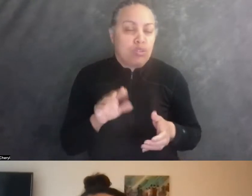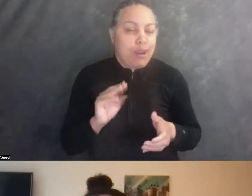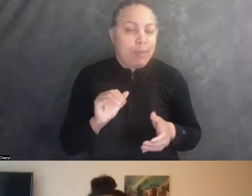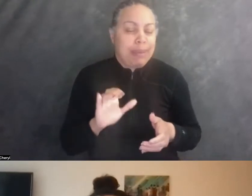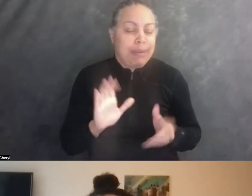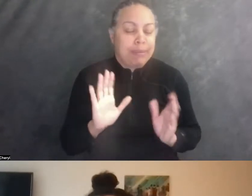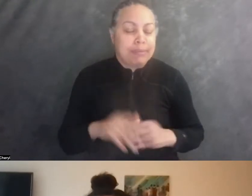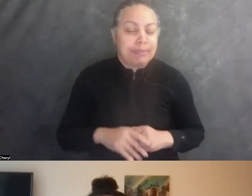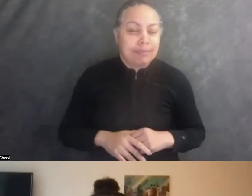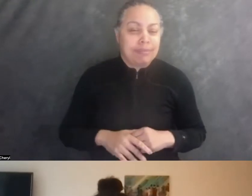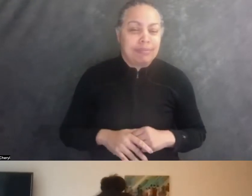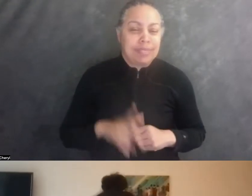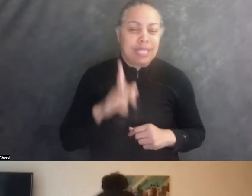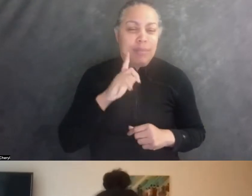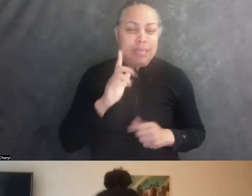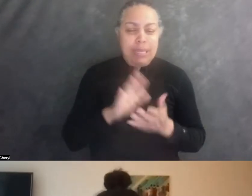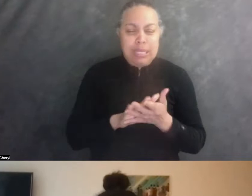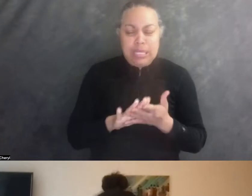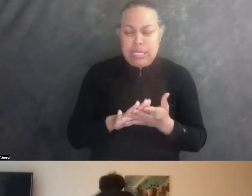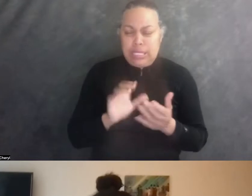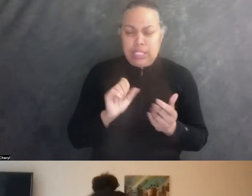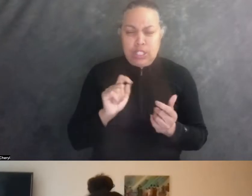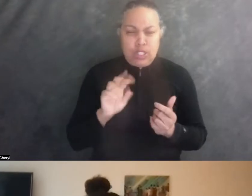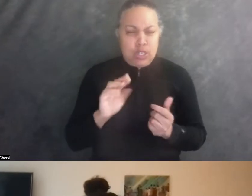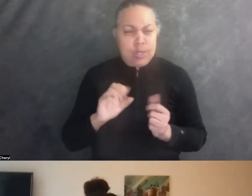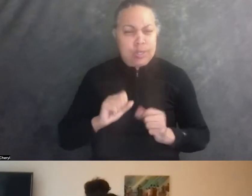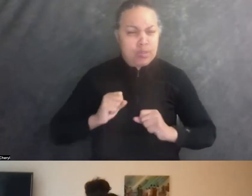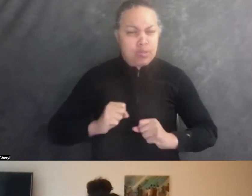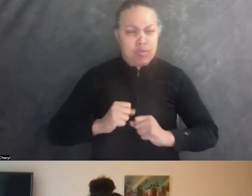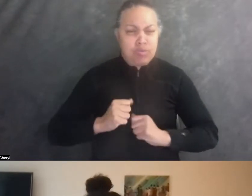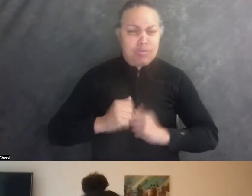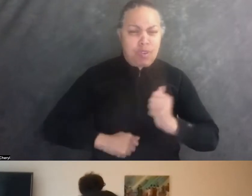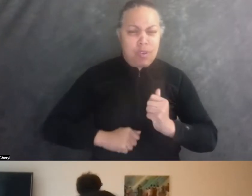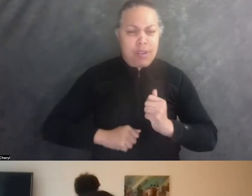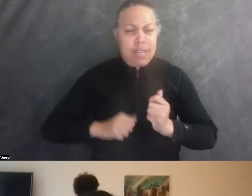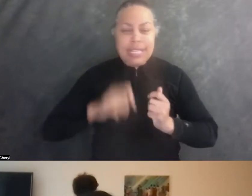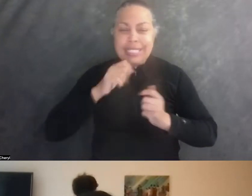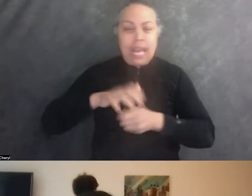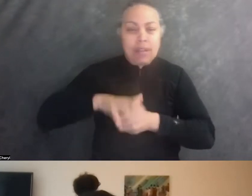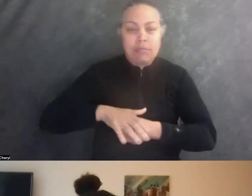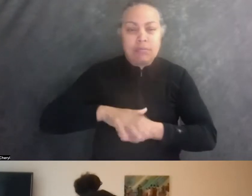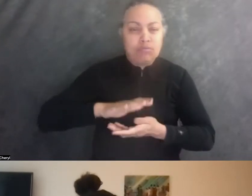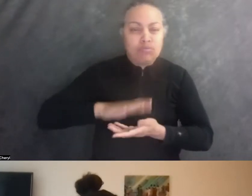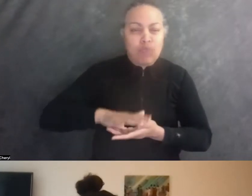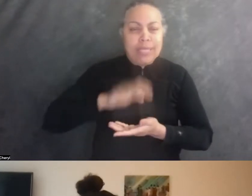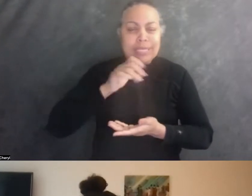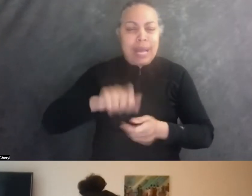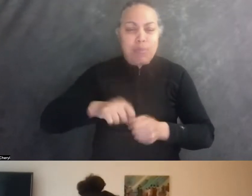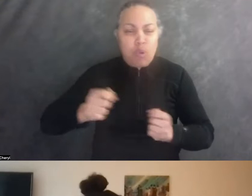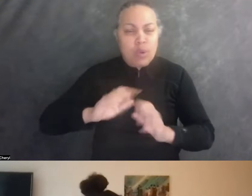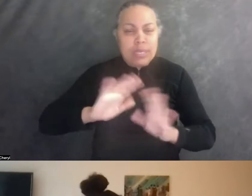it's so stern in its physicality. It's not compressed or broken.